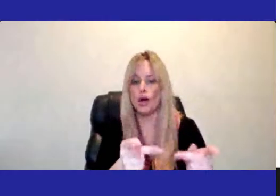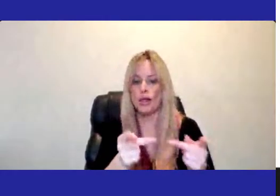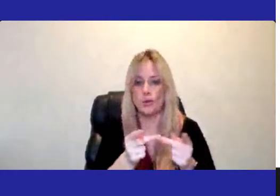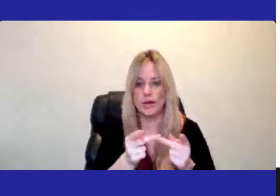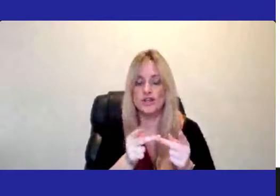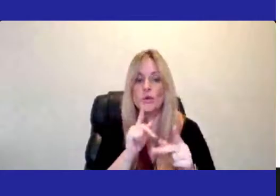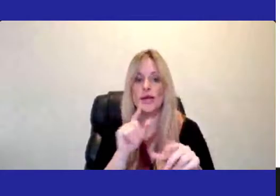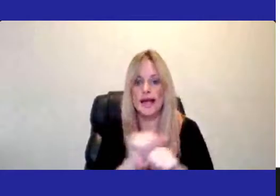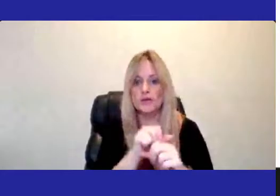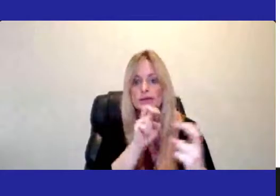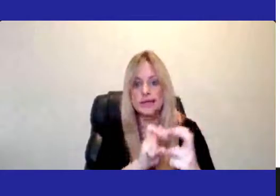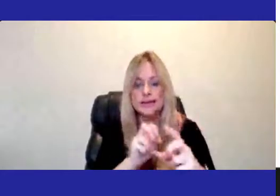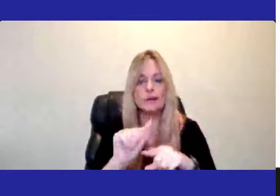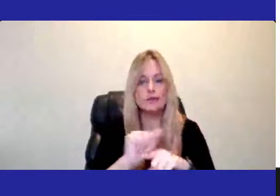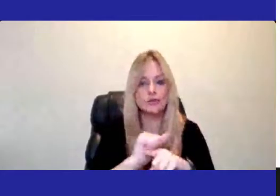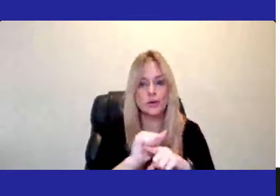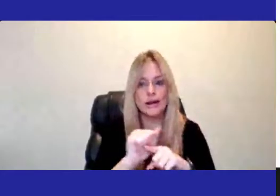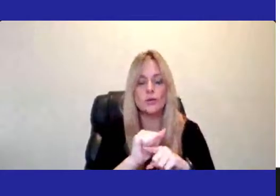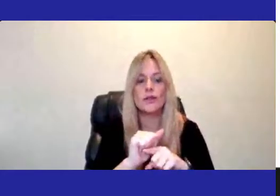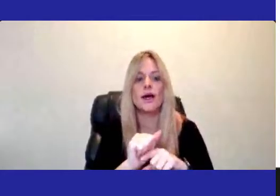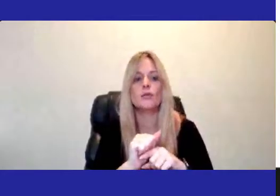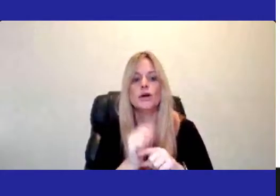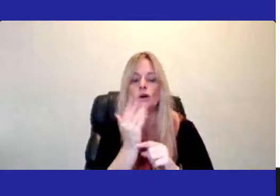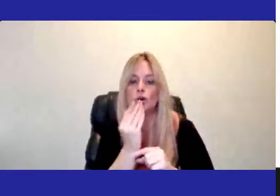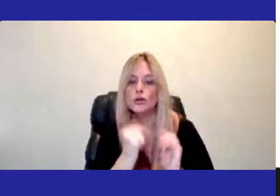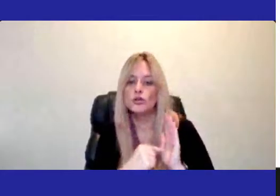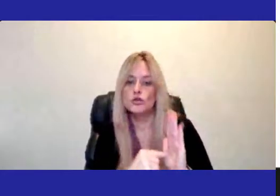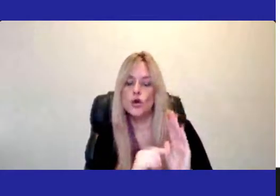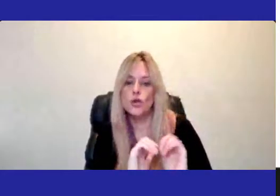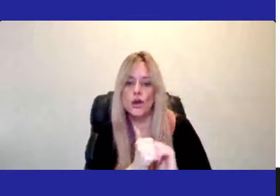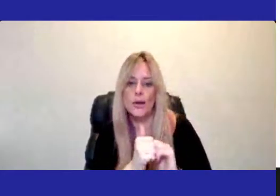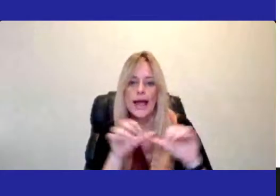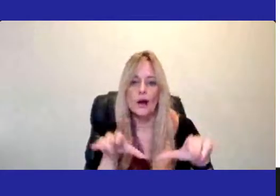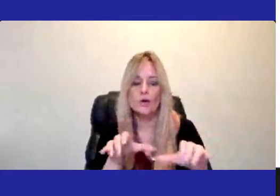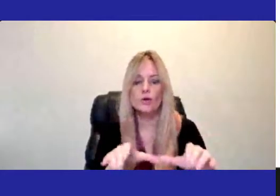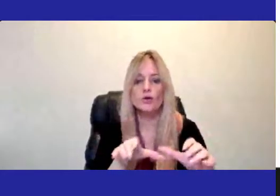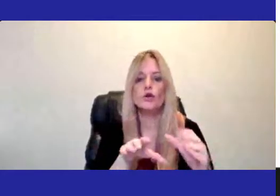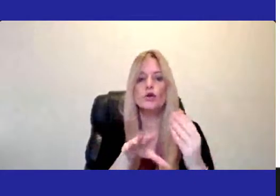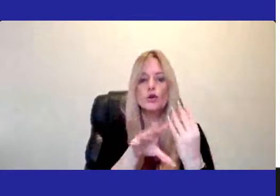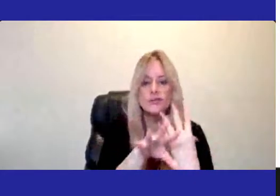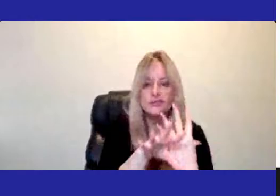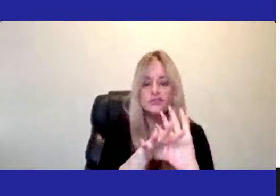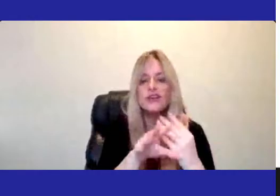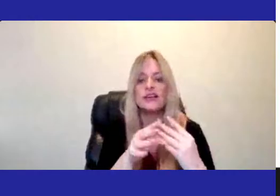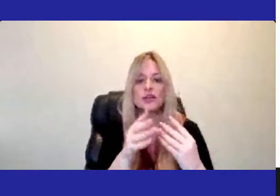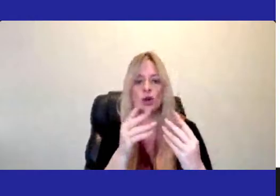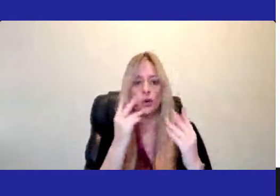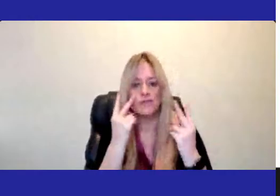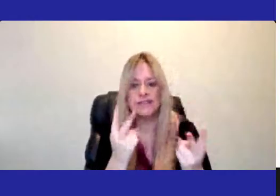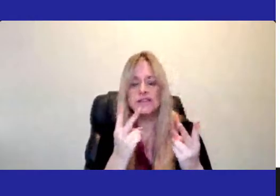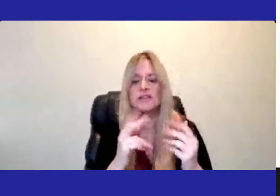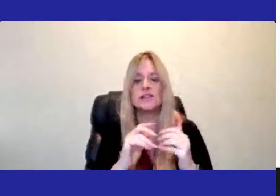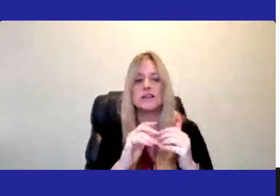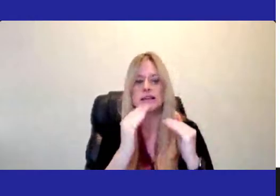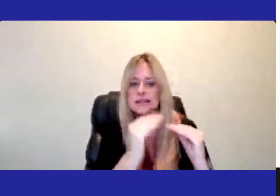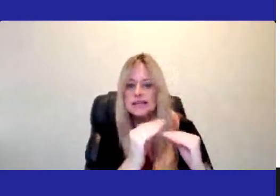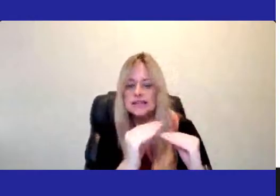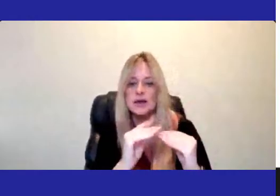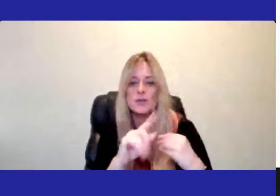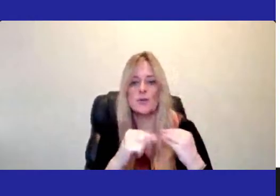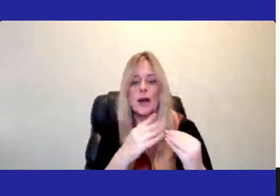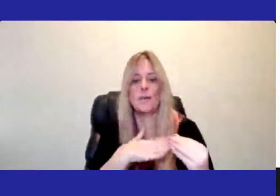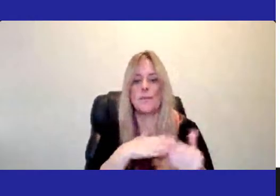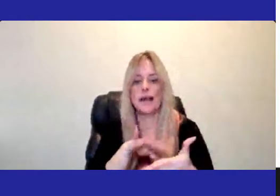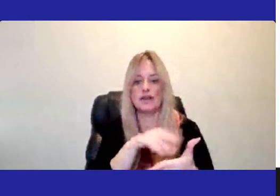sit with people and we sit next to them to let them know how to do video visits, to let them learn more about MyChart so they can be better ambassadors to